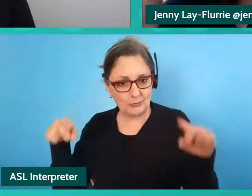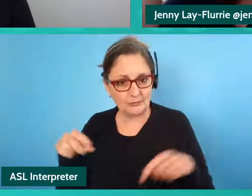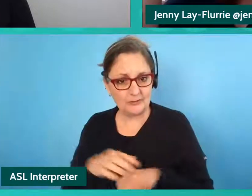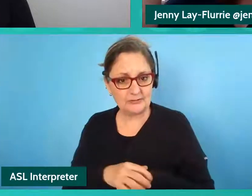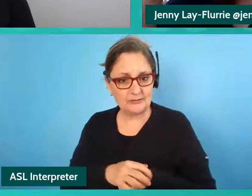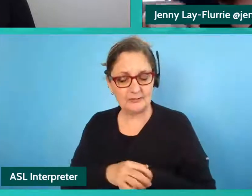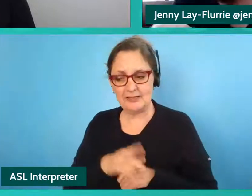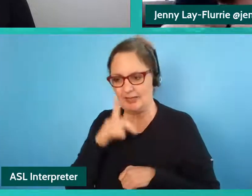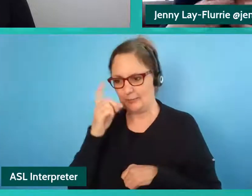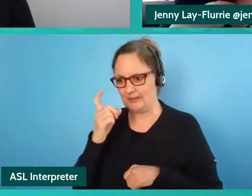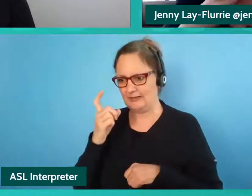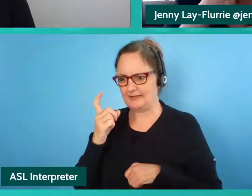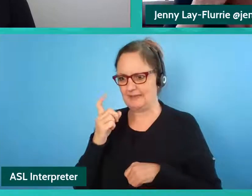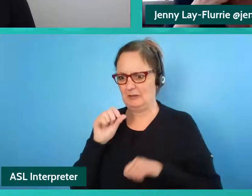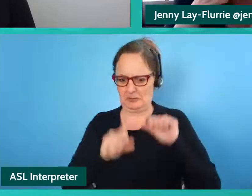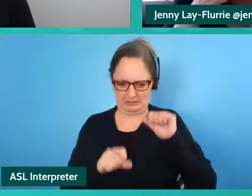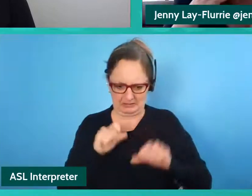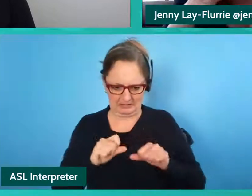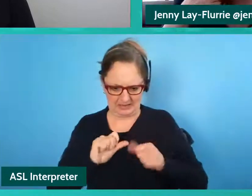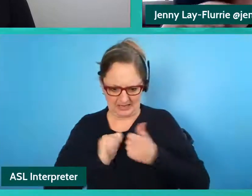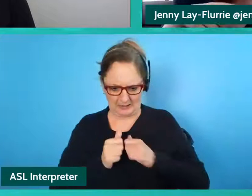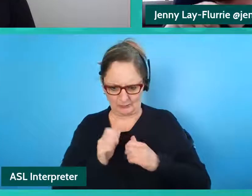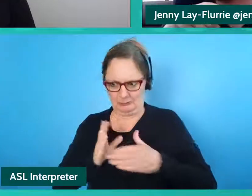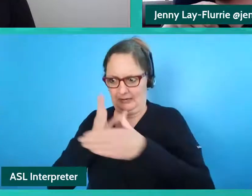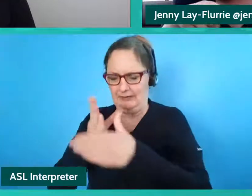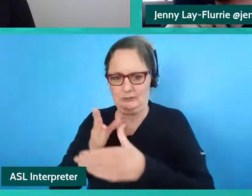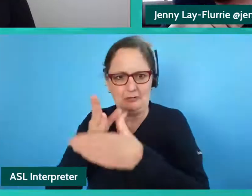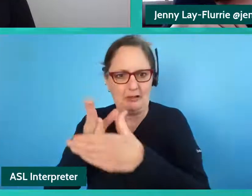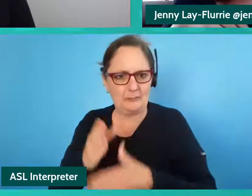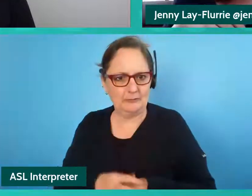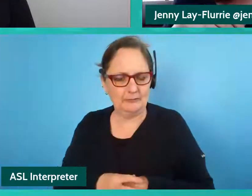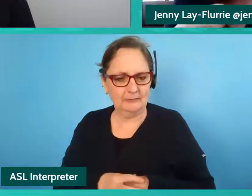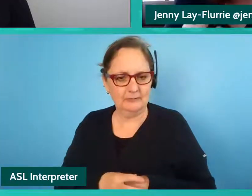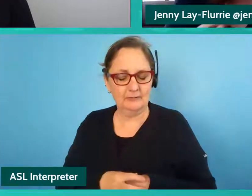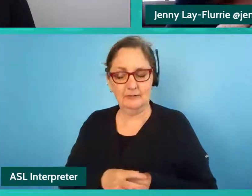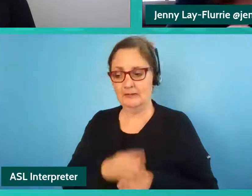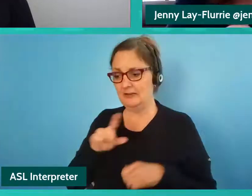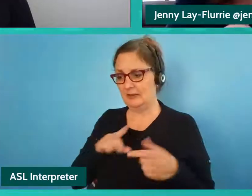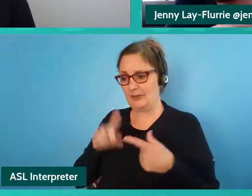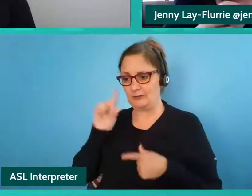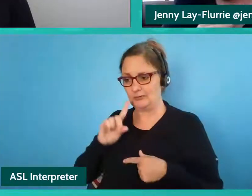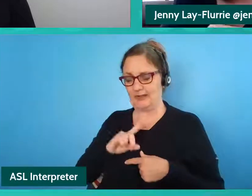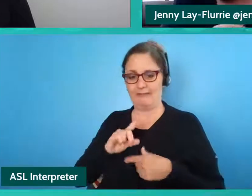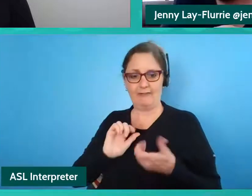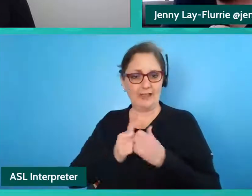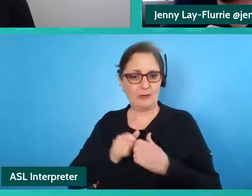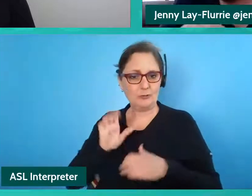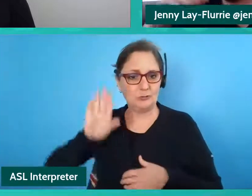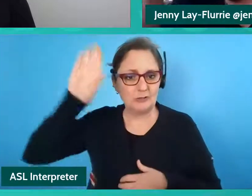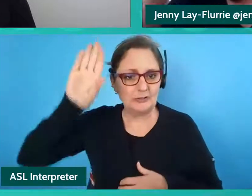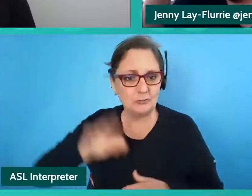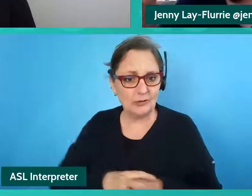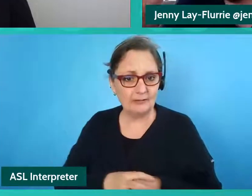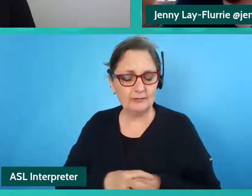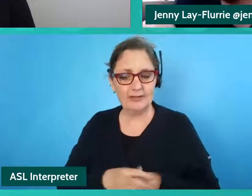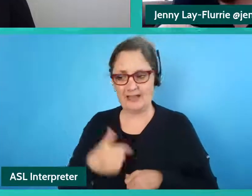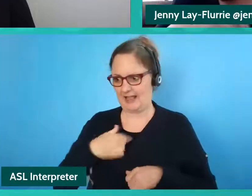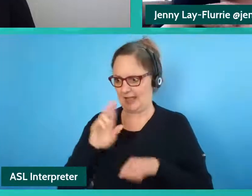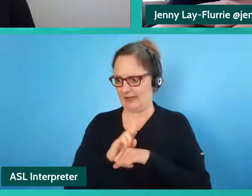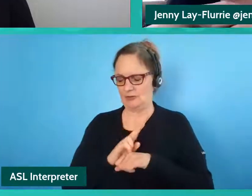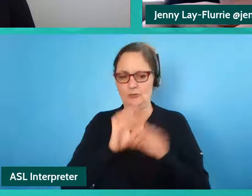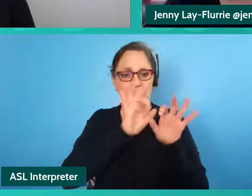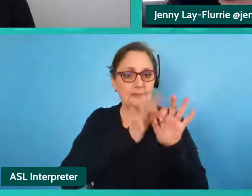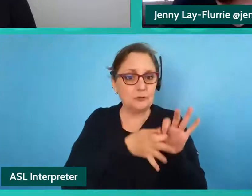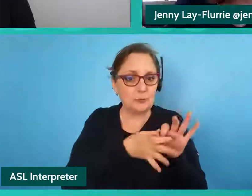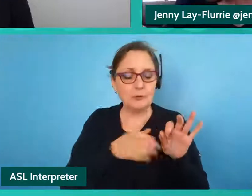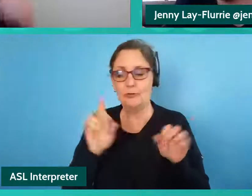you wave your hand. For me, as someone who's deaf, I use a combination of captioning, interpreting, transcription,